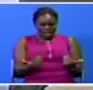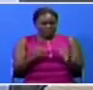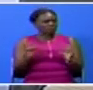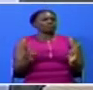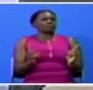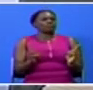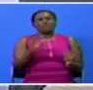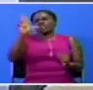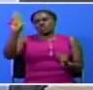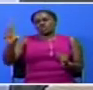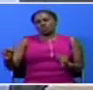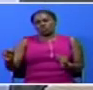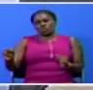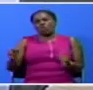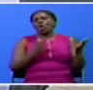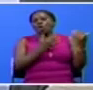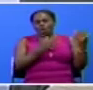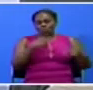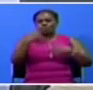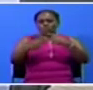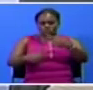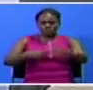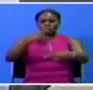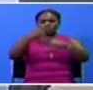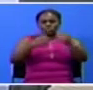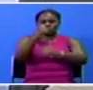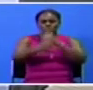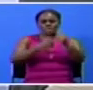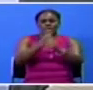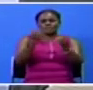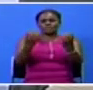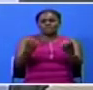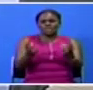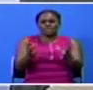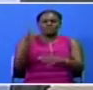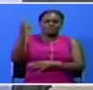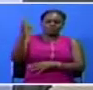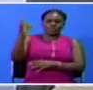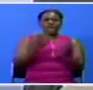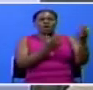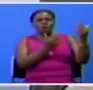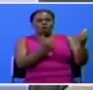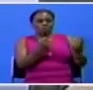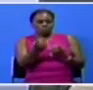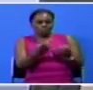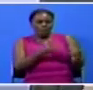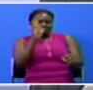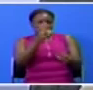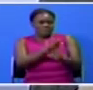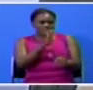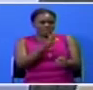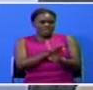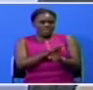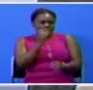year. No, it's something that we hope will continue to run in many years to come. And our hope is to be able to attract as many